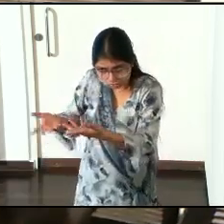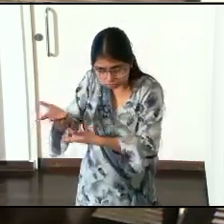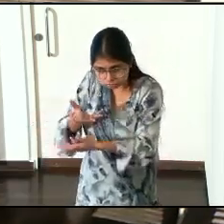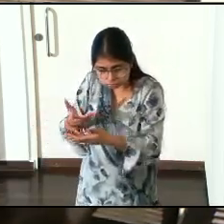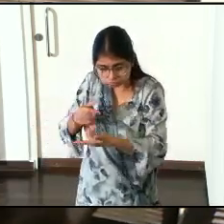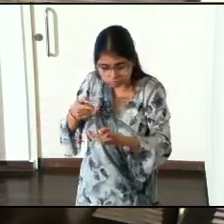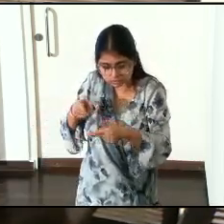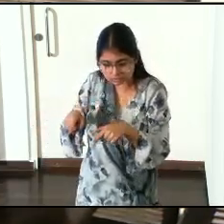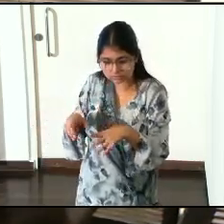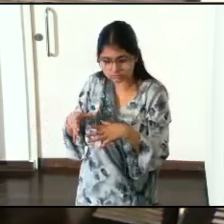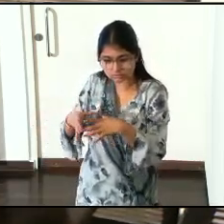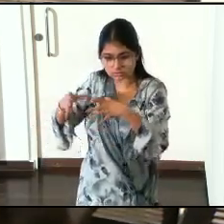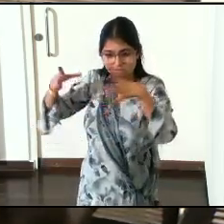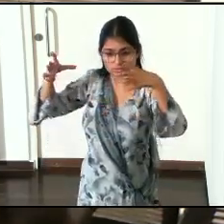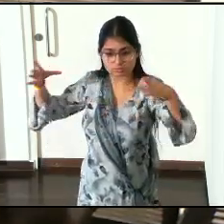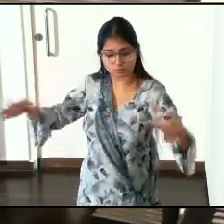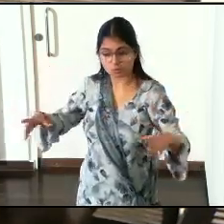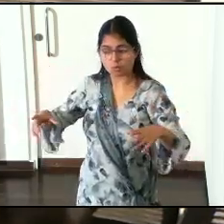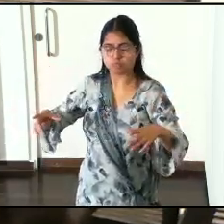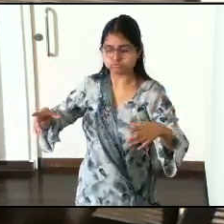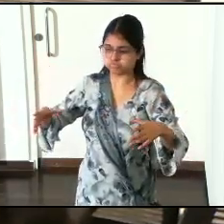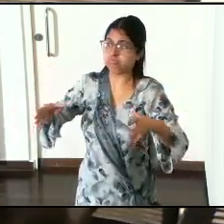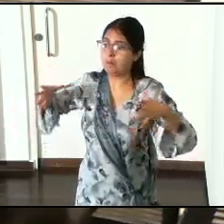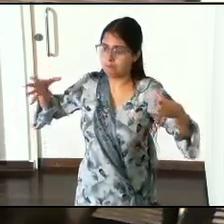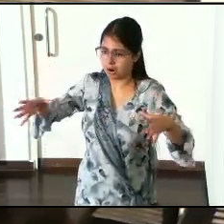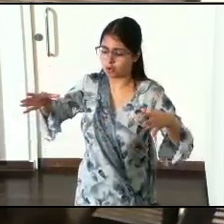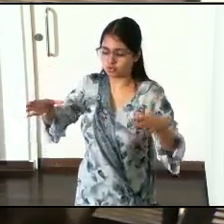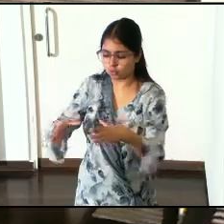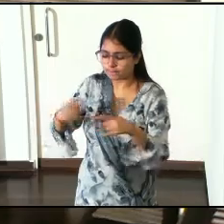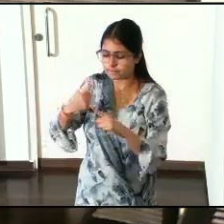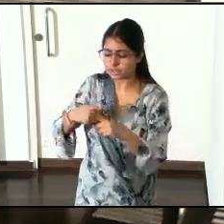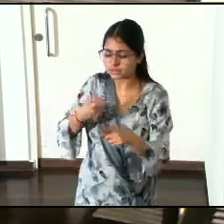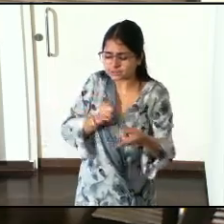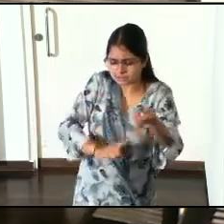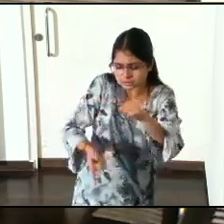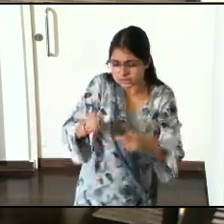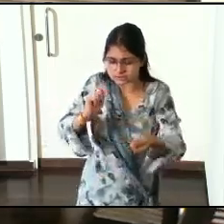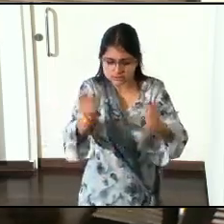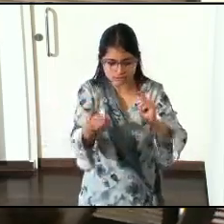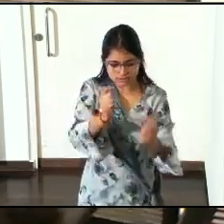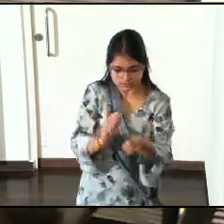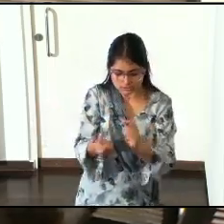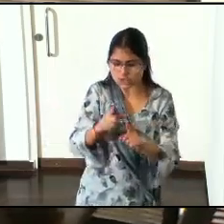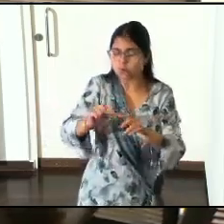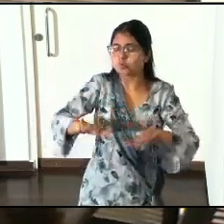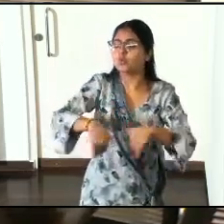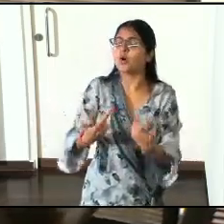larger sort of entities, and how strategies change as a result of that.